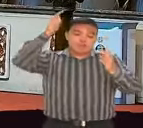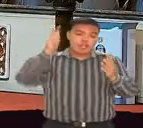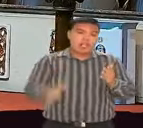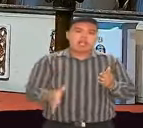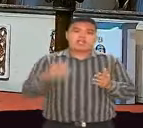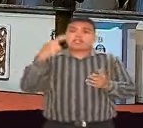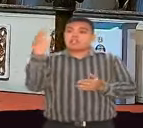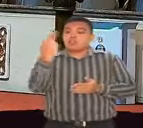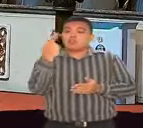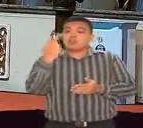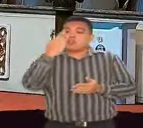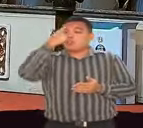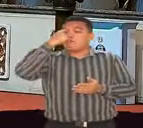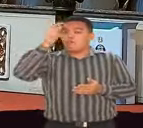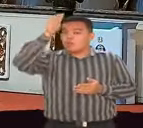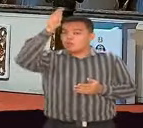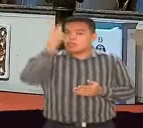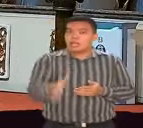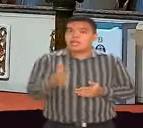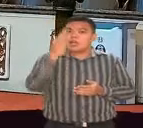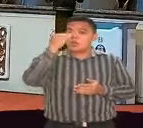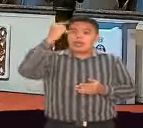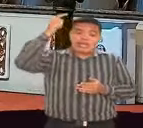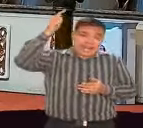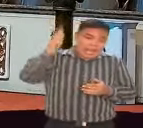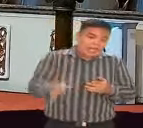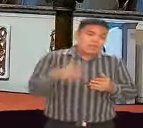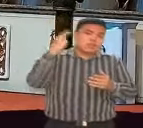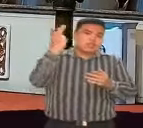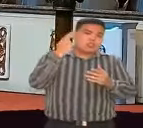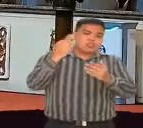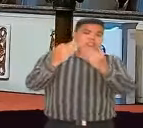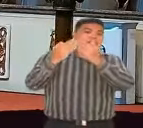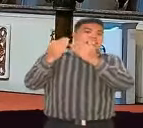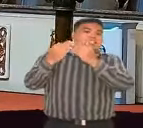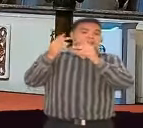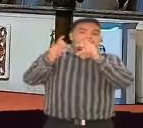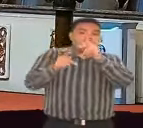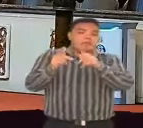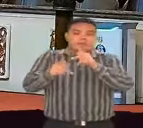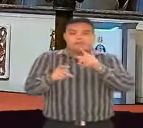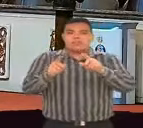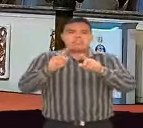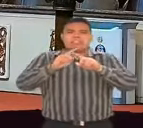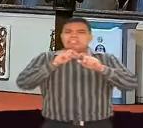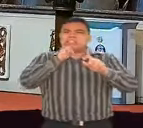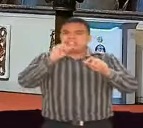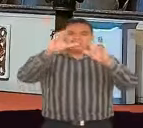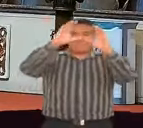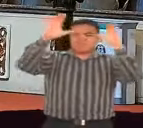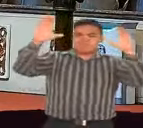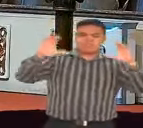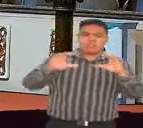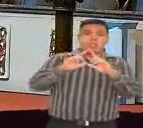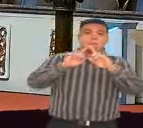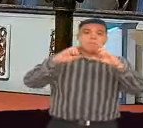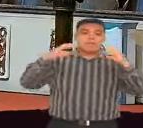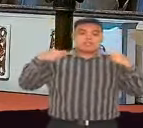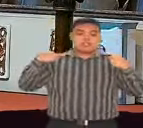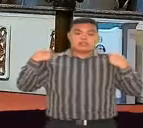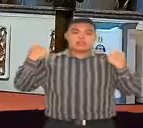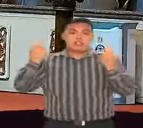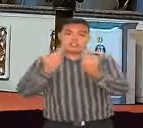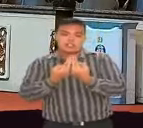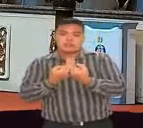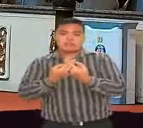Because God uses common people. It is not scholarship but relationship. It is not ability